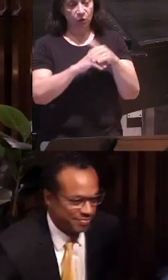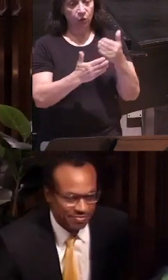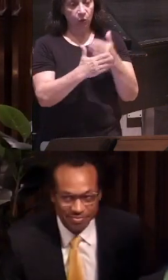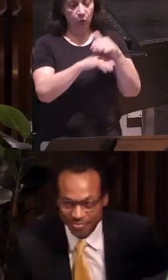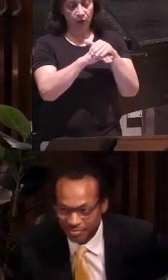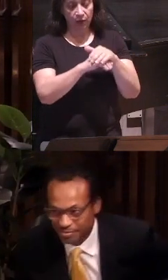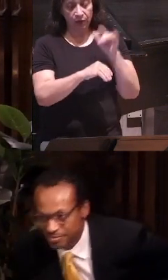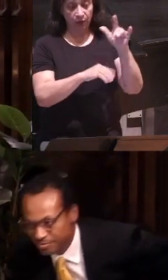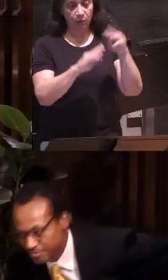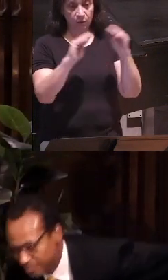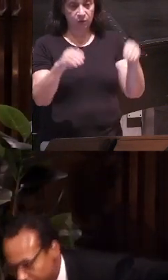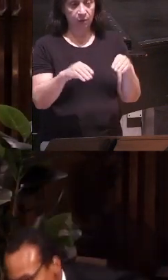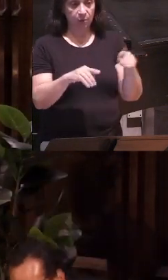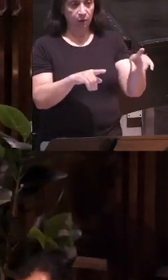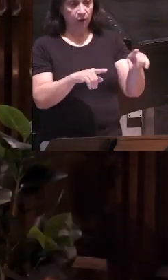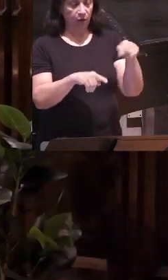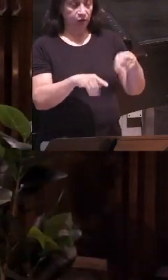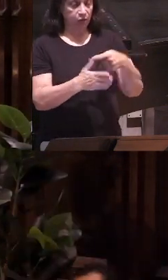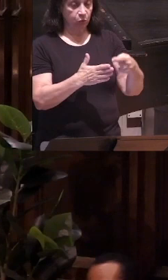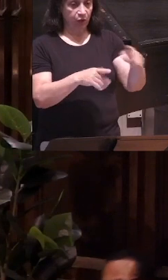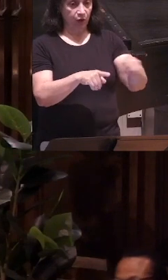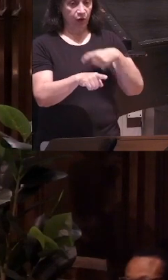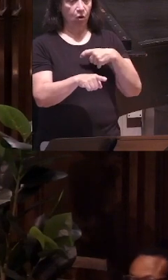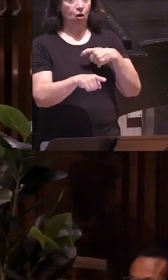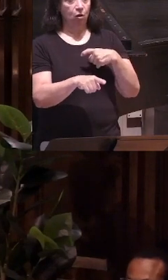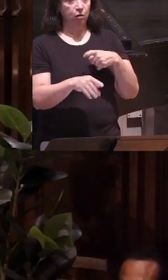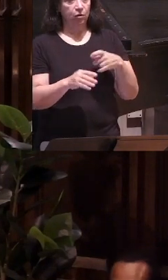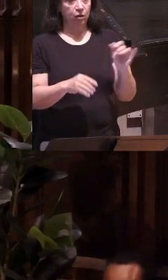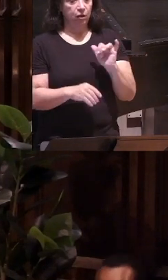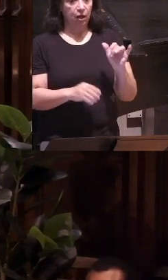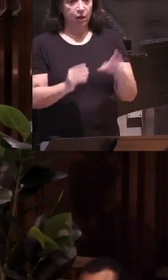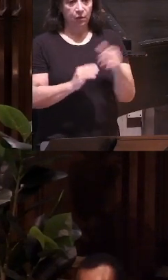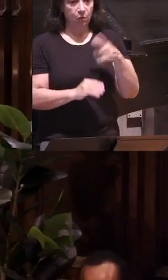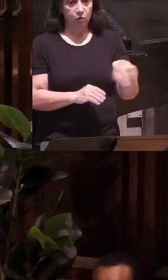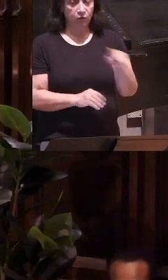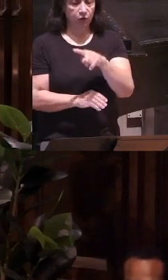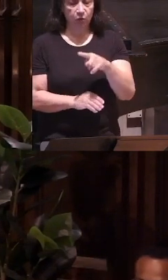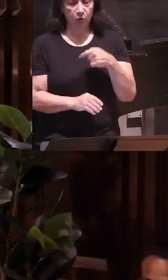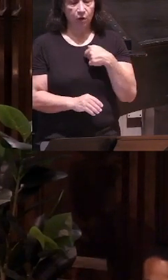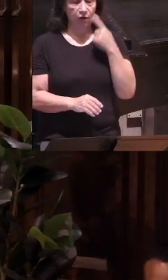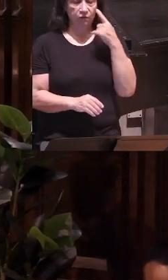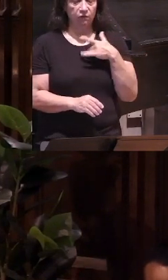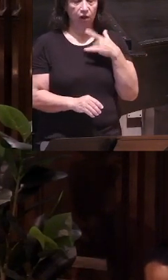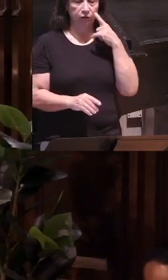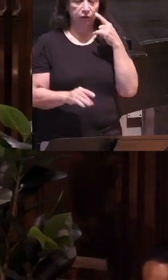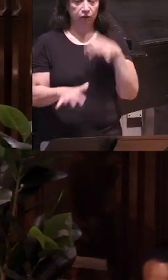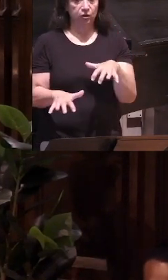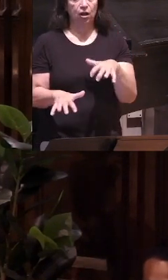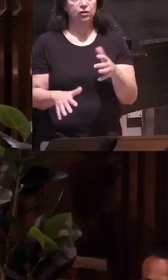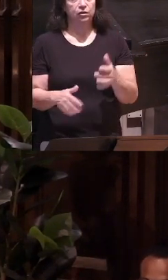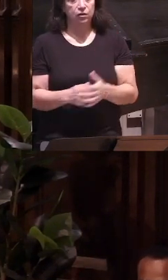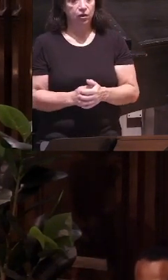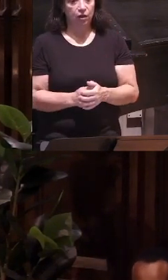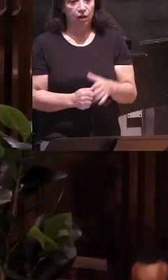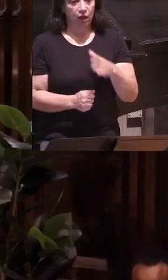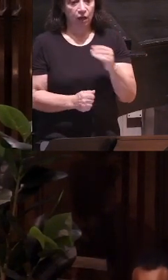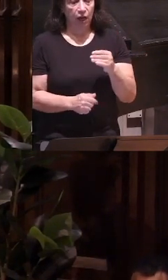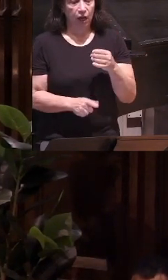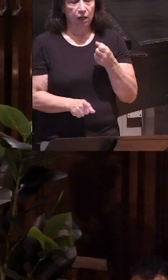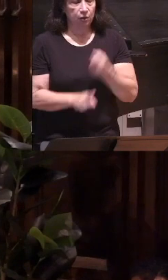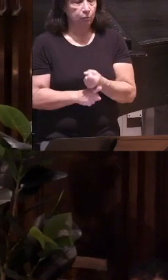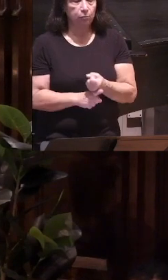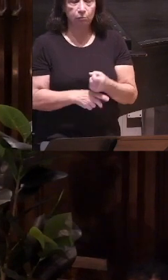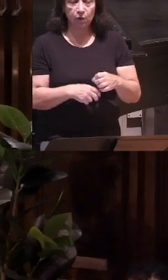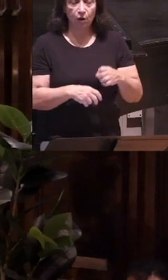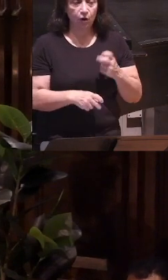When I got the call earlier this week, like most of you, I was shocked and I was